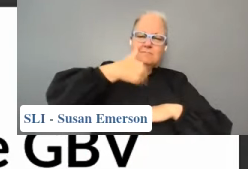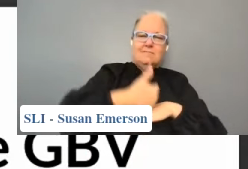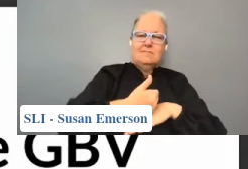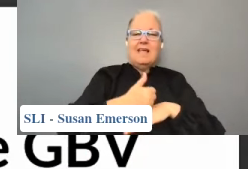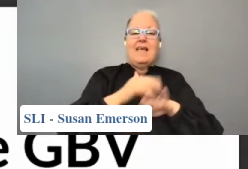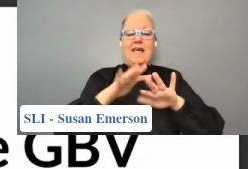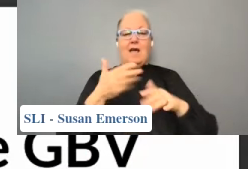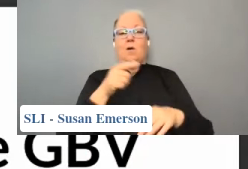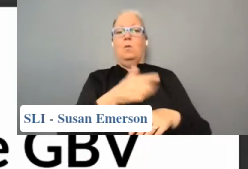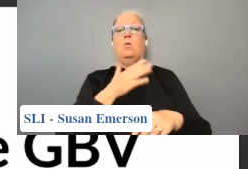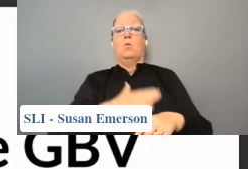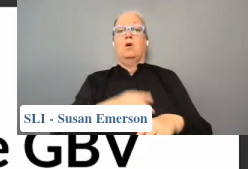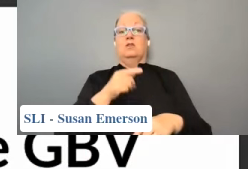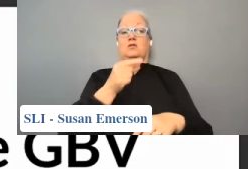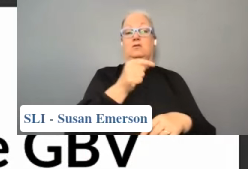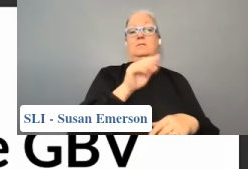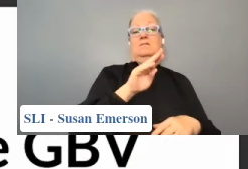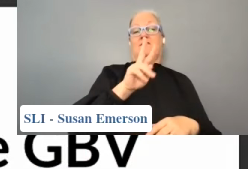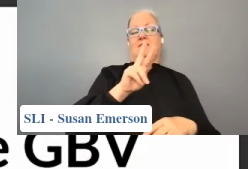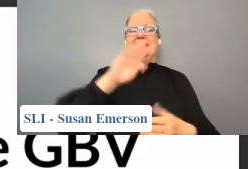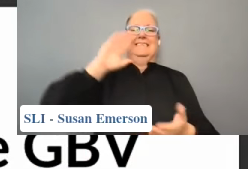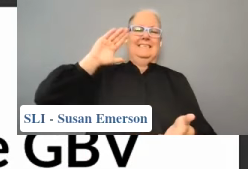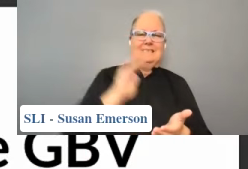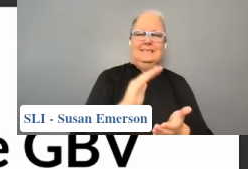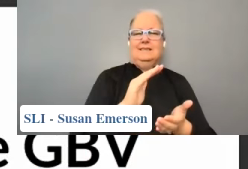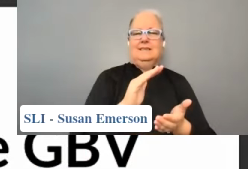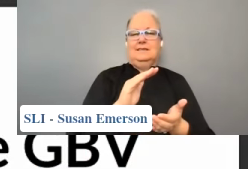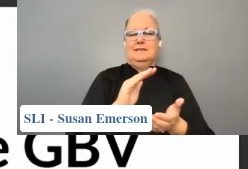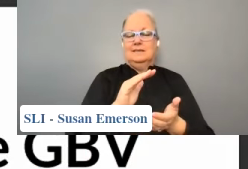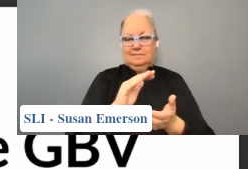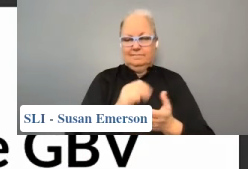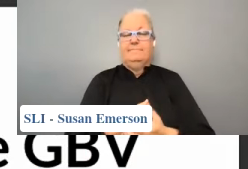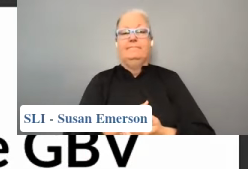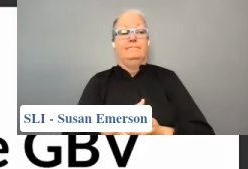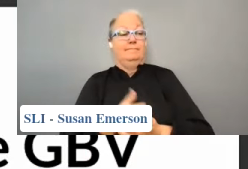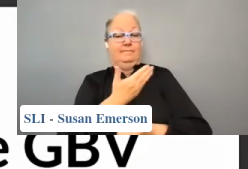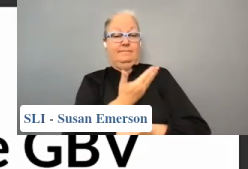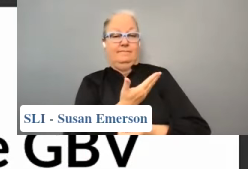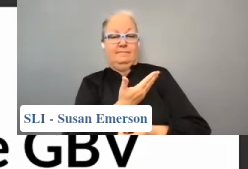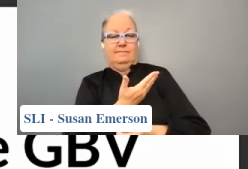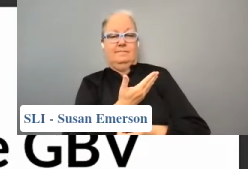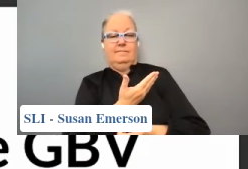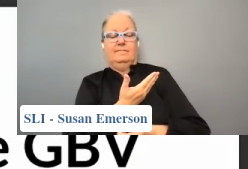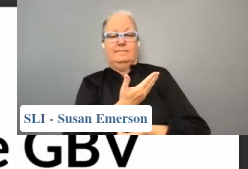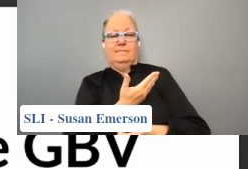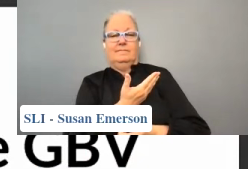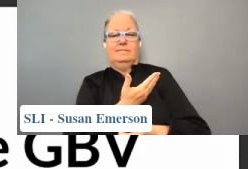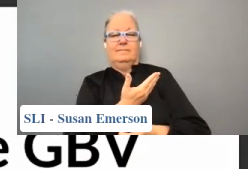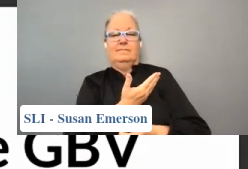gender-based violence. So we see that there is a strong sort of